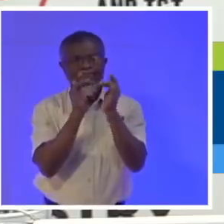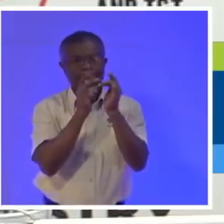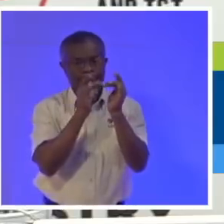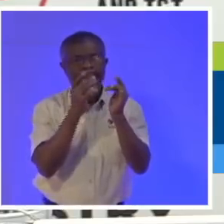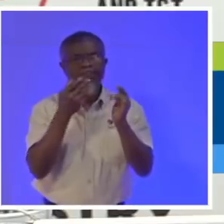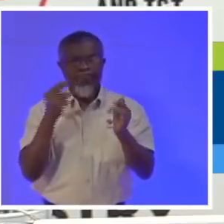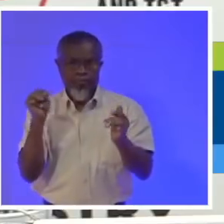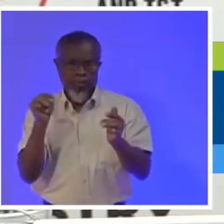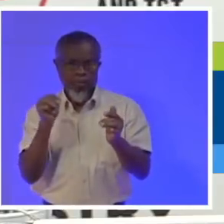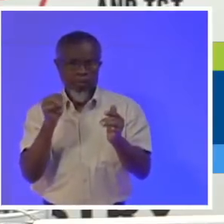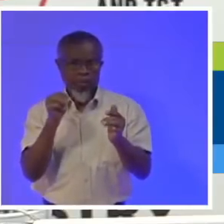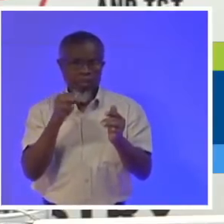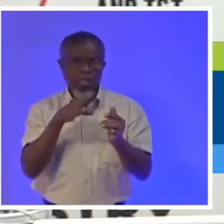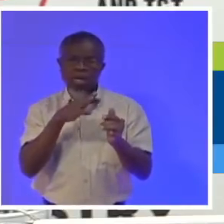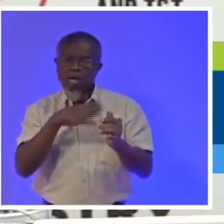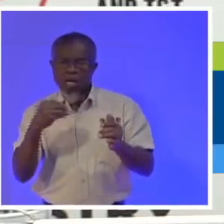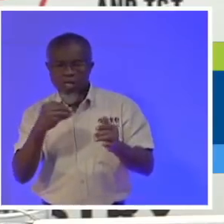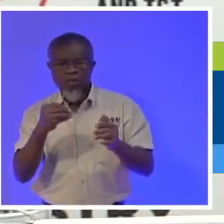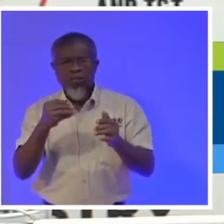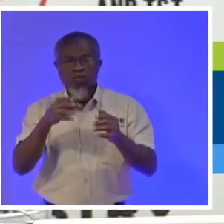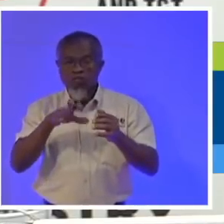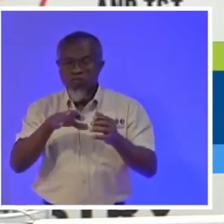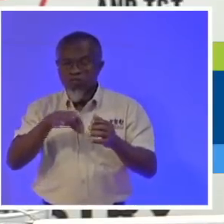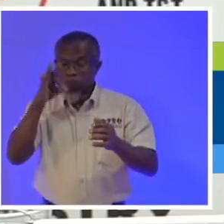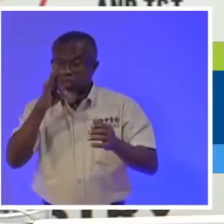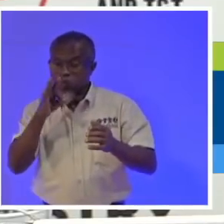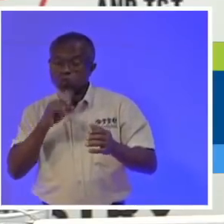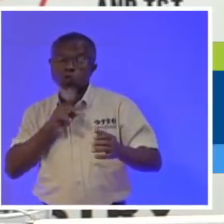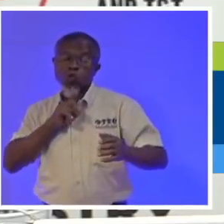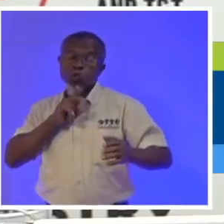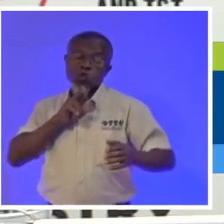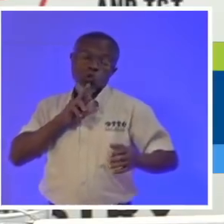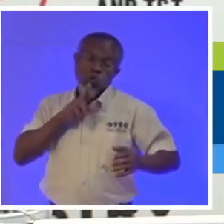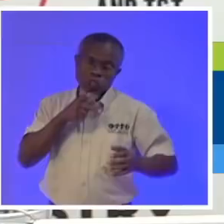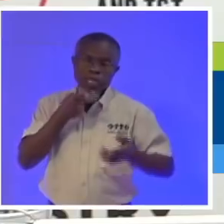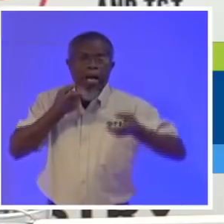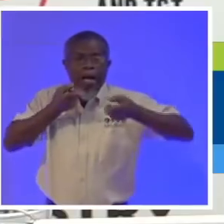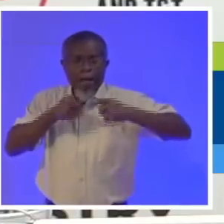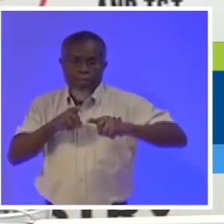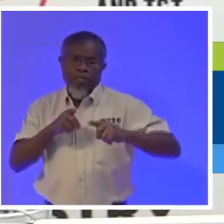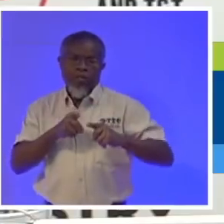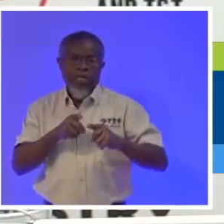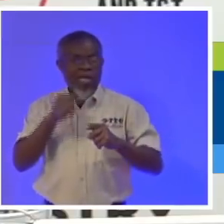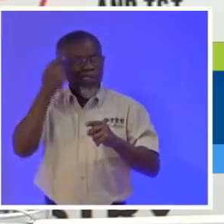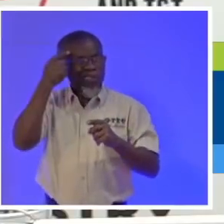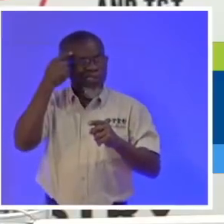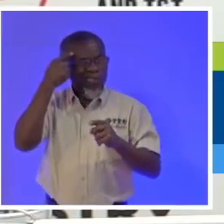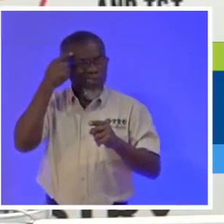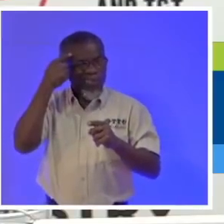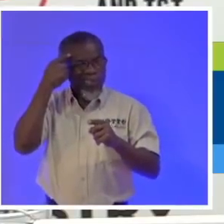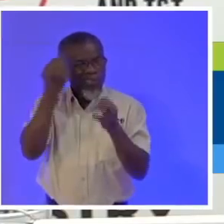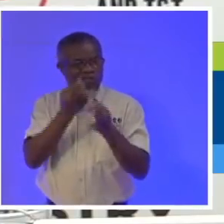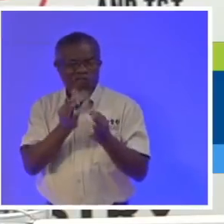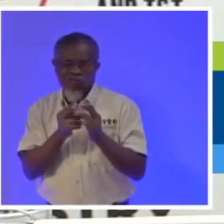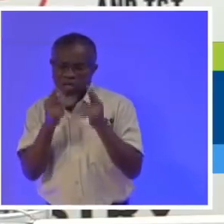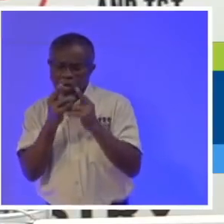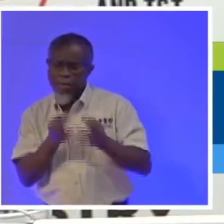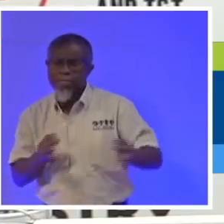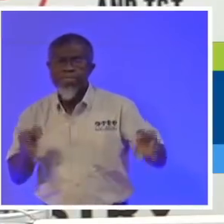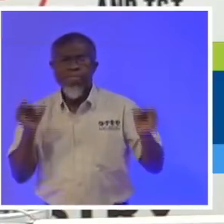and uncover the facts. I think facts are important in dealing with